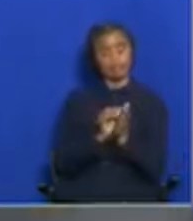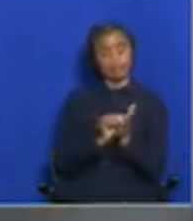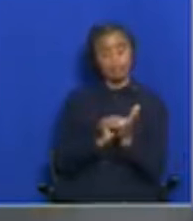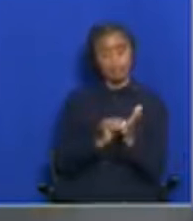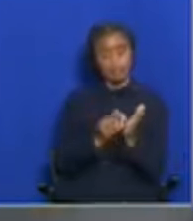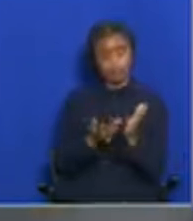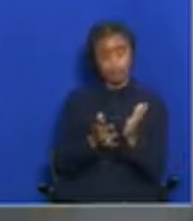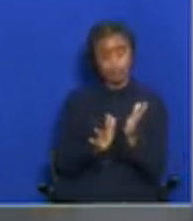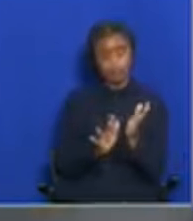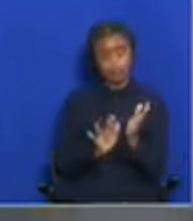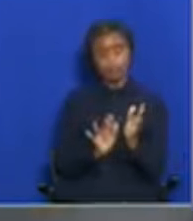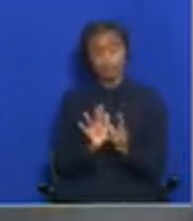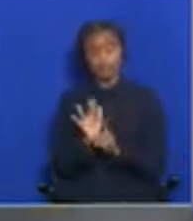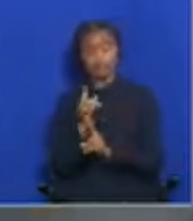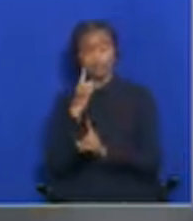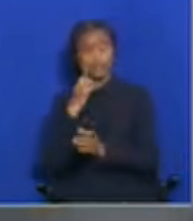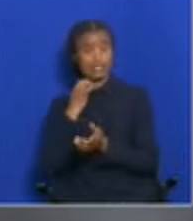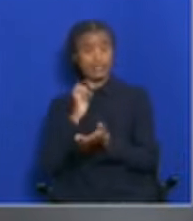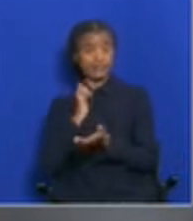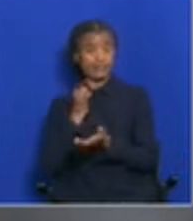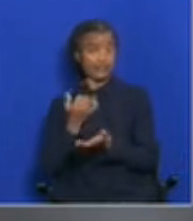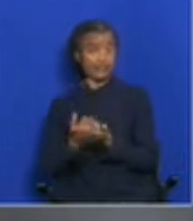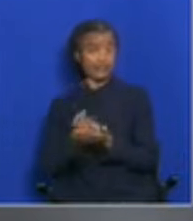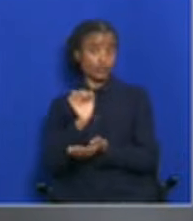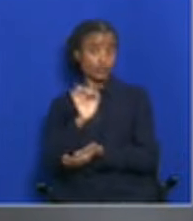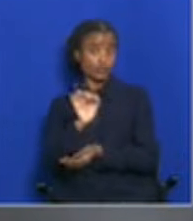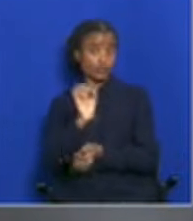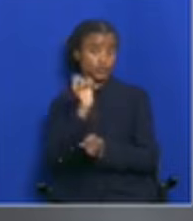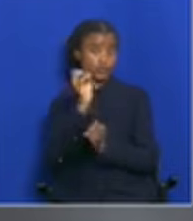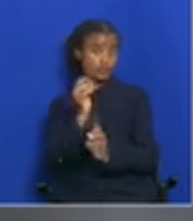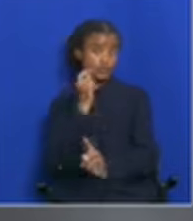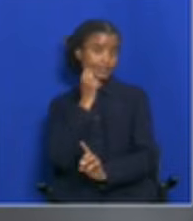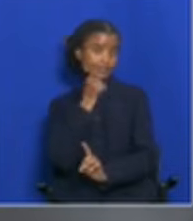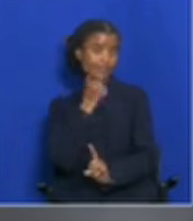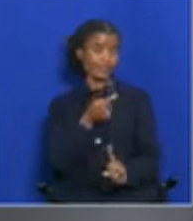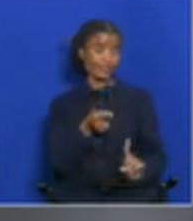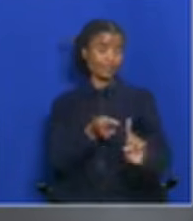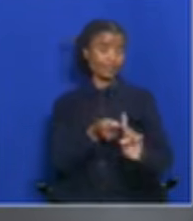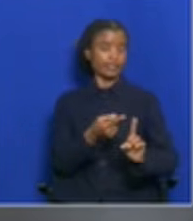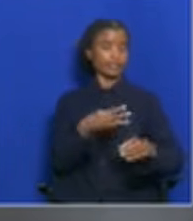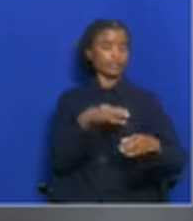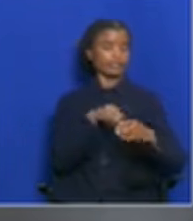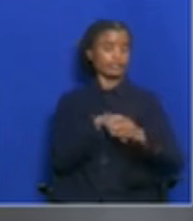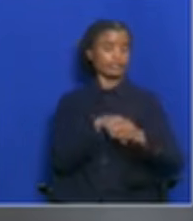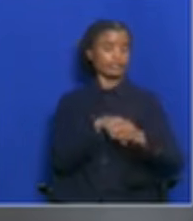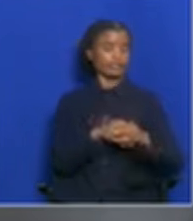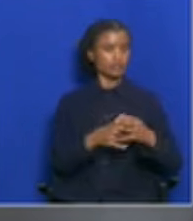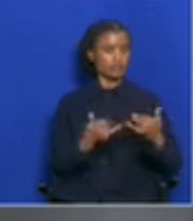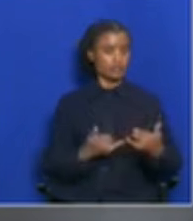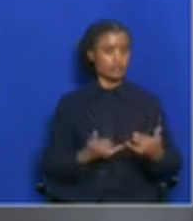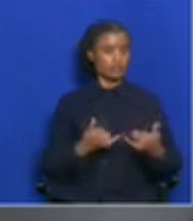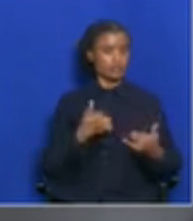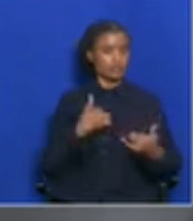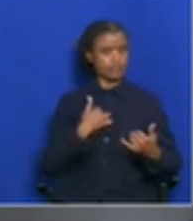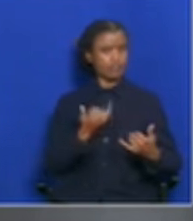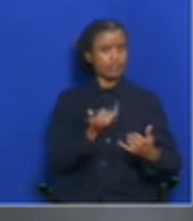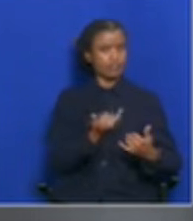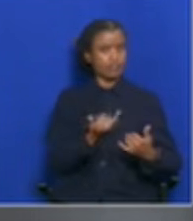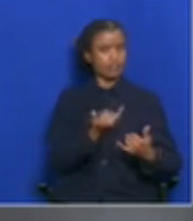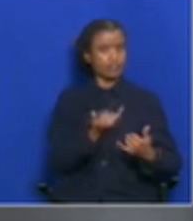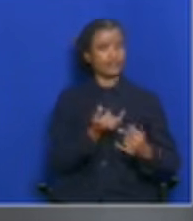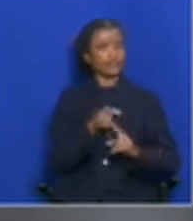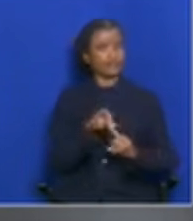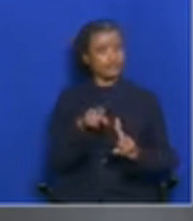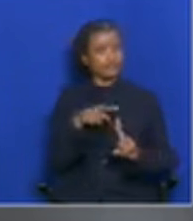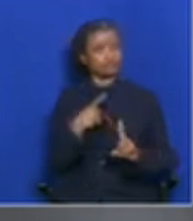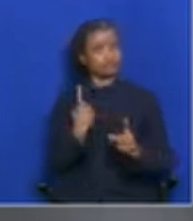evidence was that when he got involved, there was a voice that you could now go and speak to, somebody that would hear the